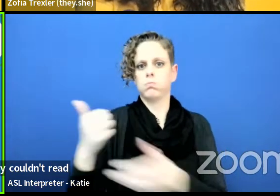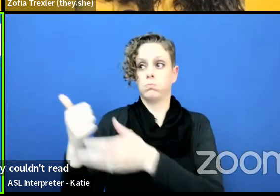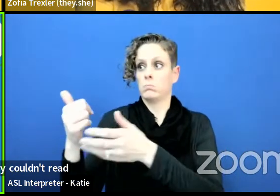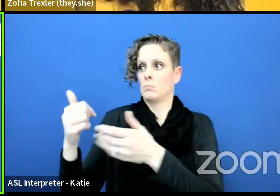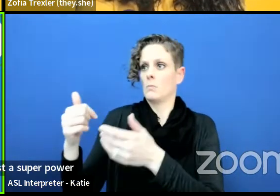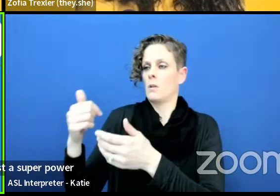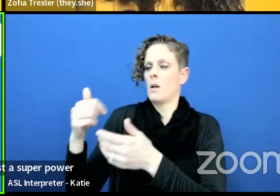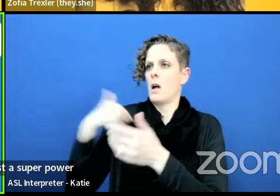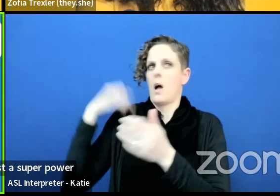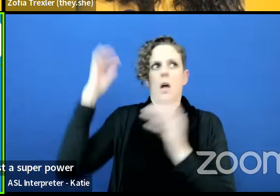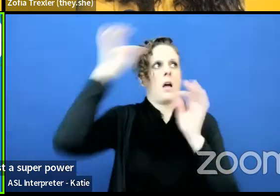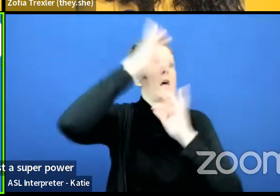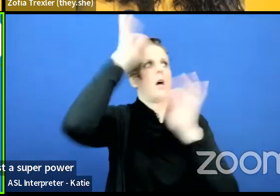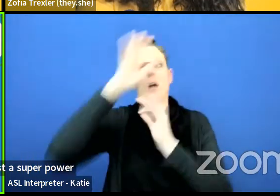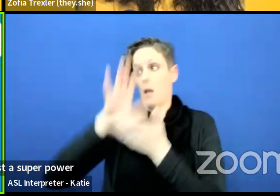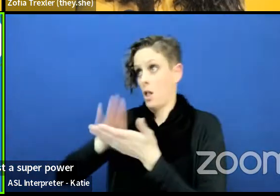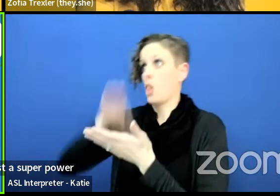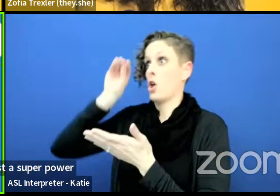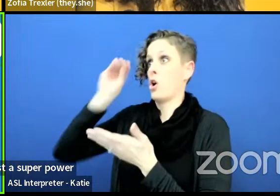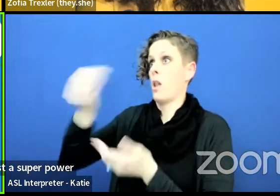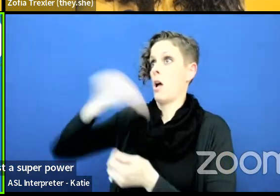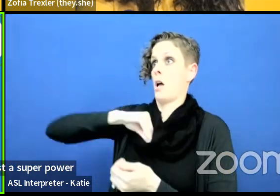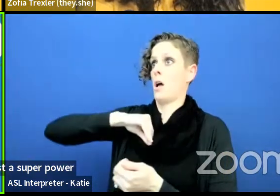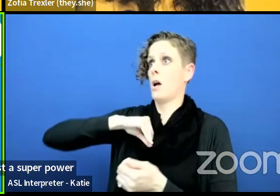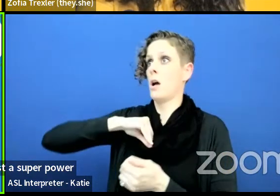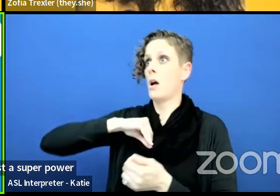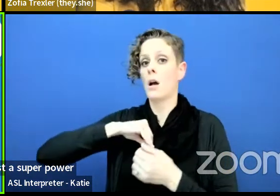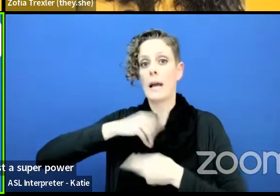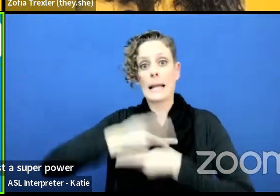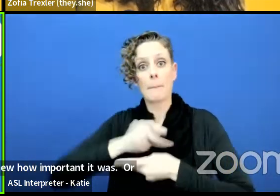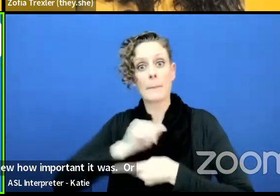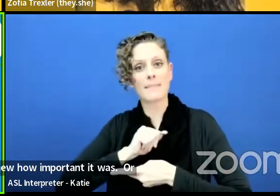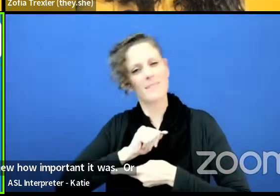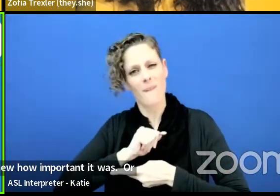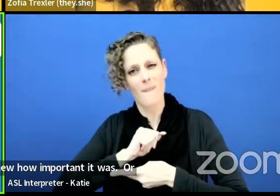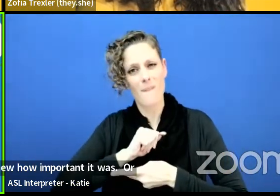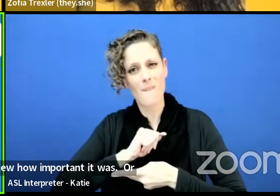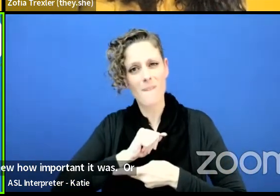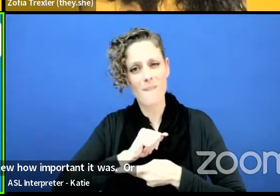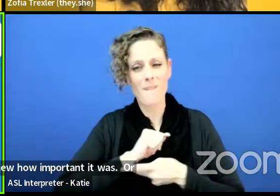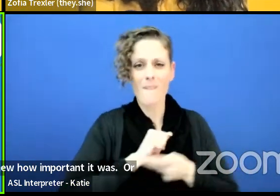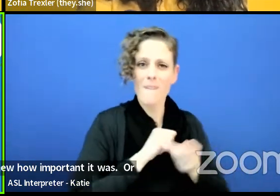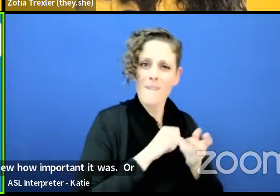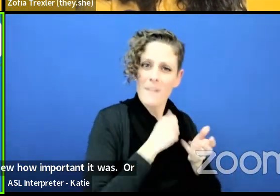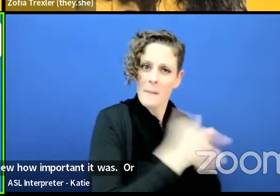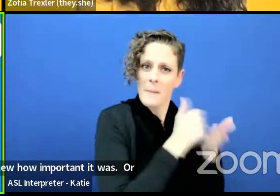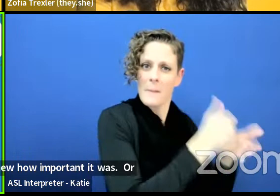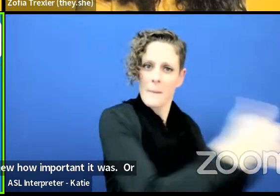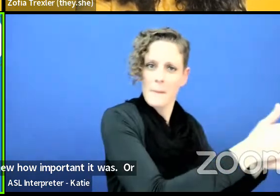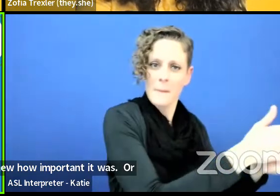we never knew how important it was, or I never knew how important it was because I was so keyed upon myself trying to make it through